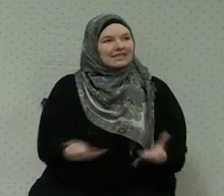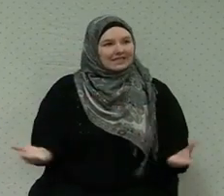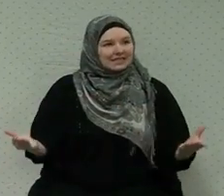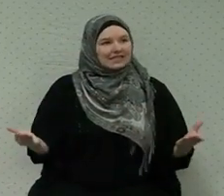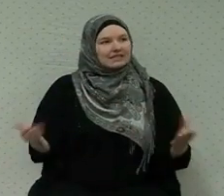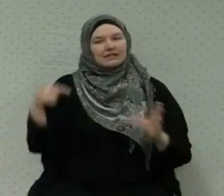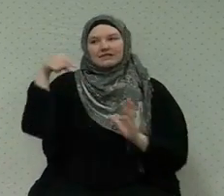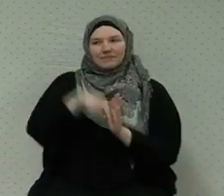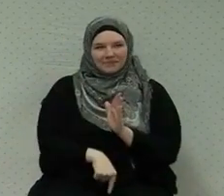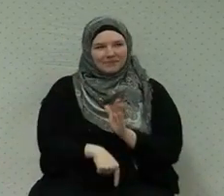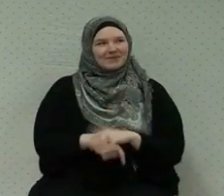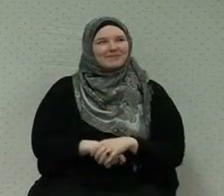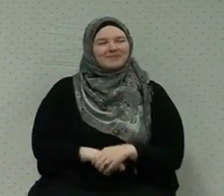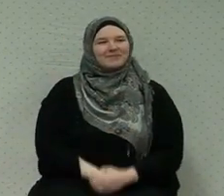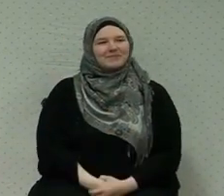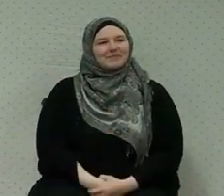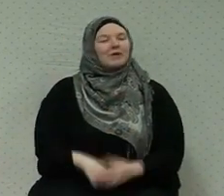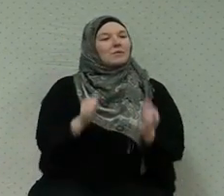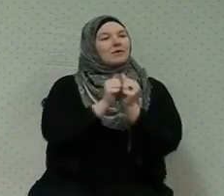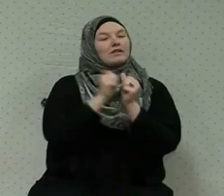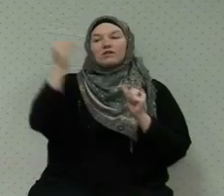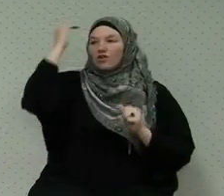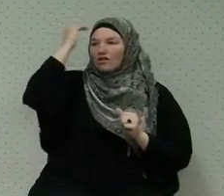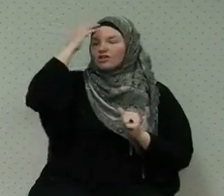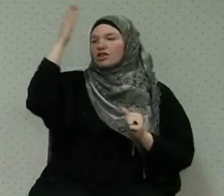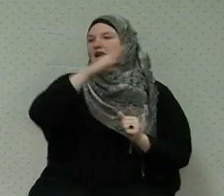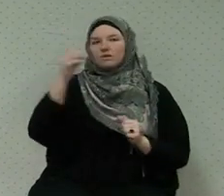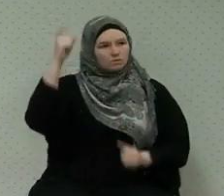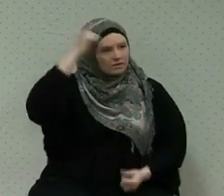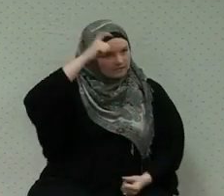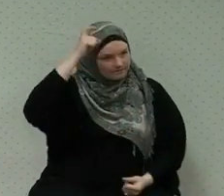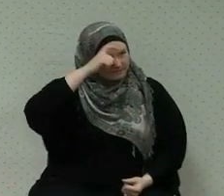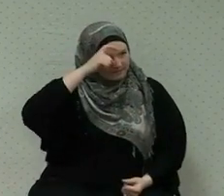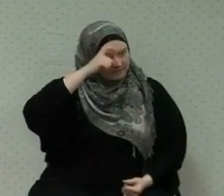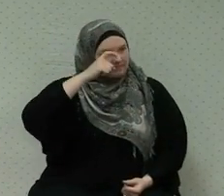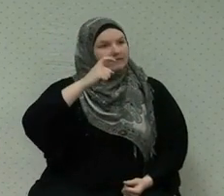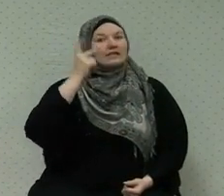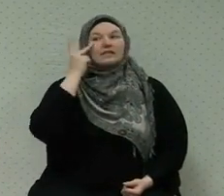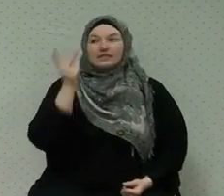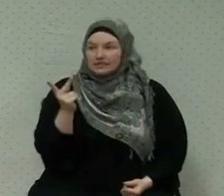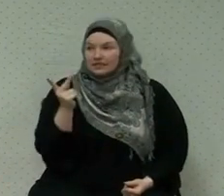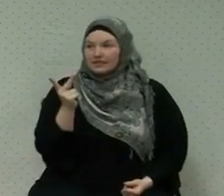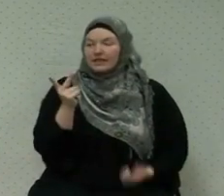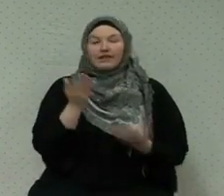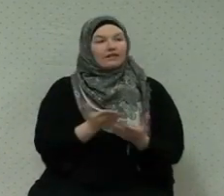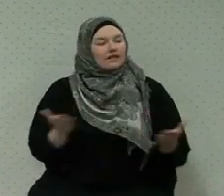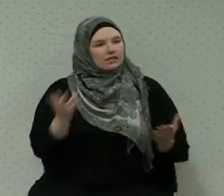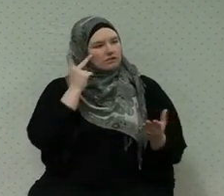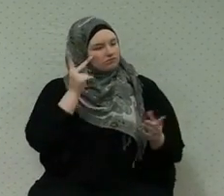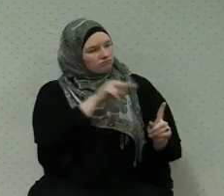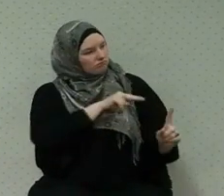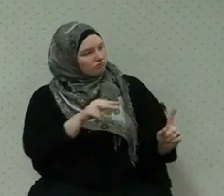depth with knowledge and wisdom. See, even if you see things for what they